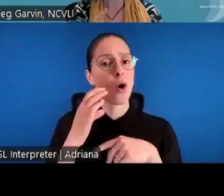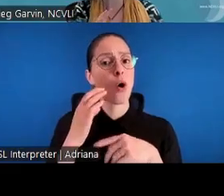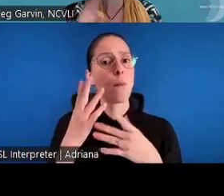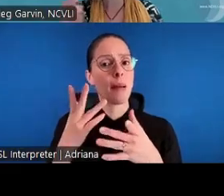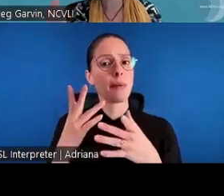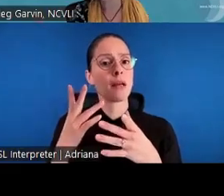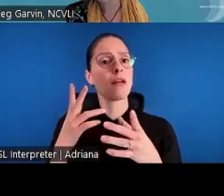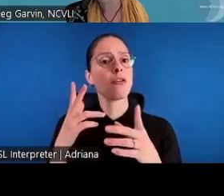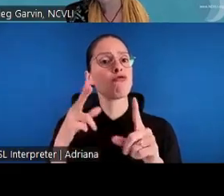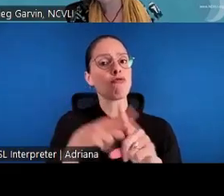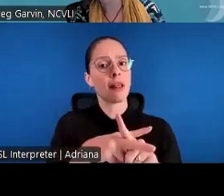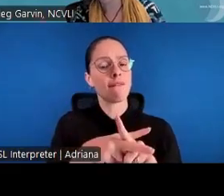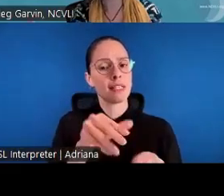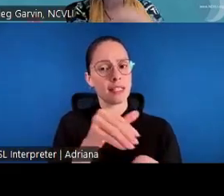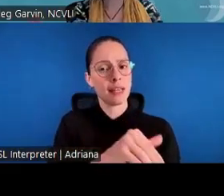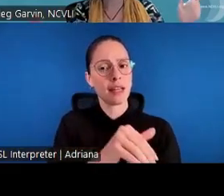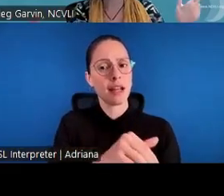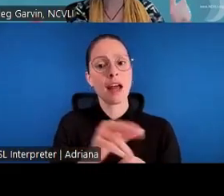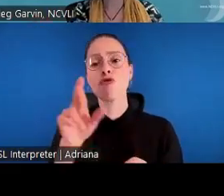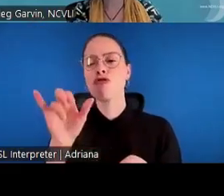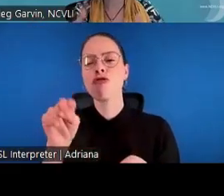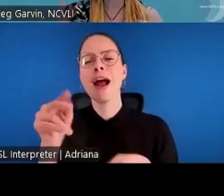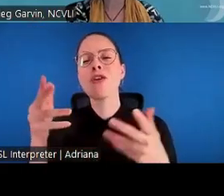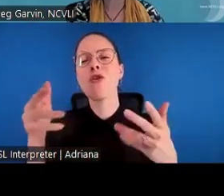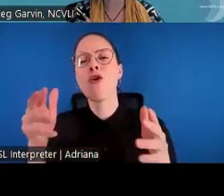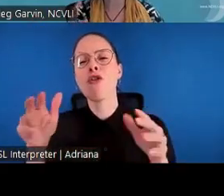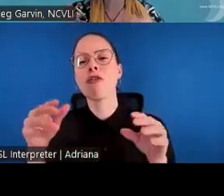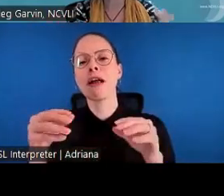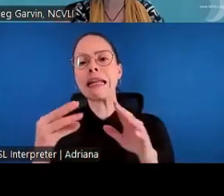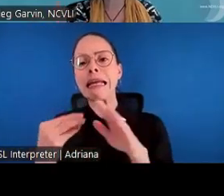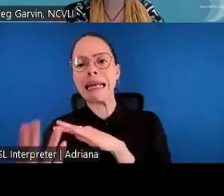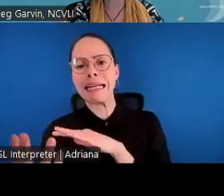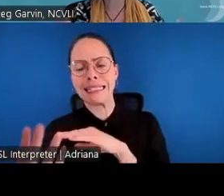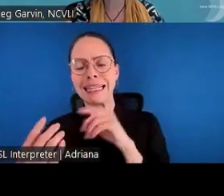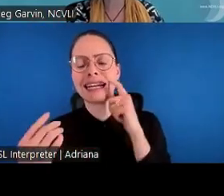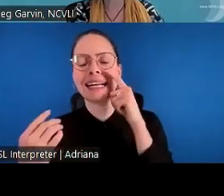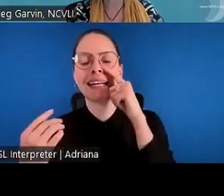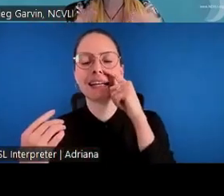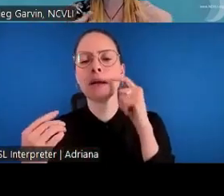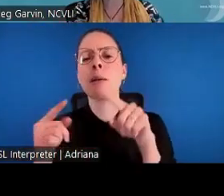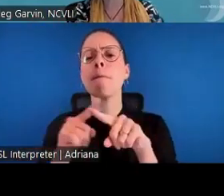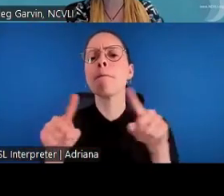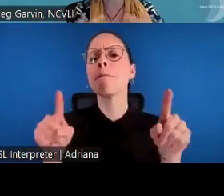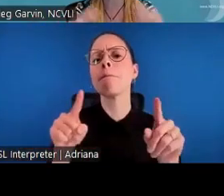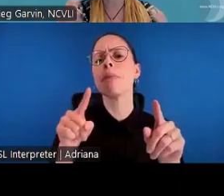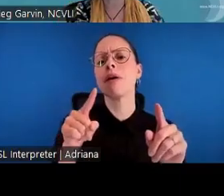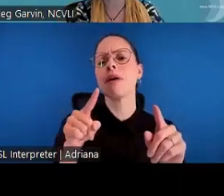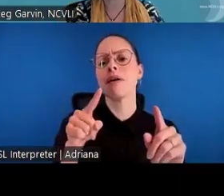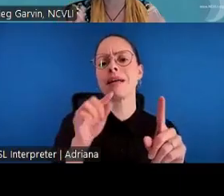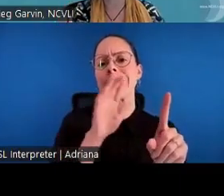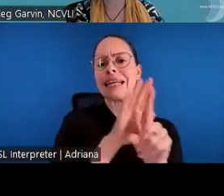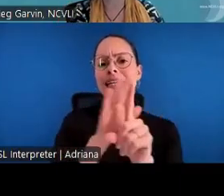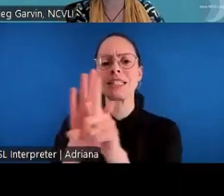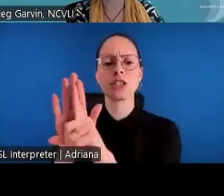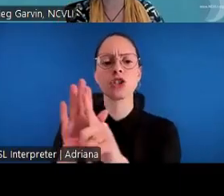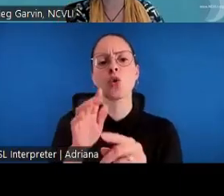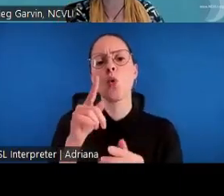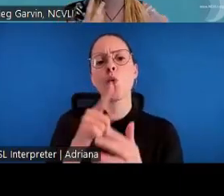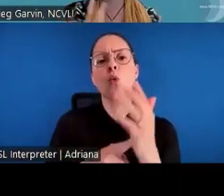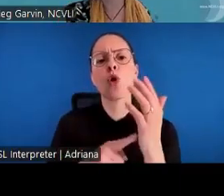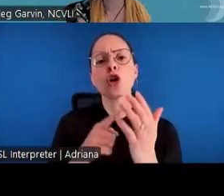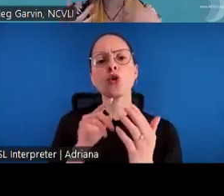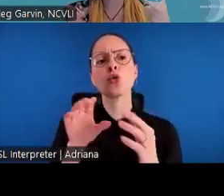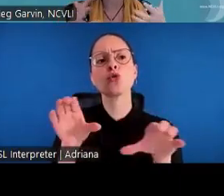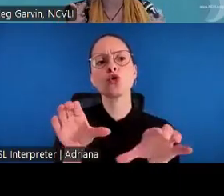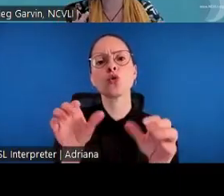incident. Ryan, you already hinted at this a while ago when you were talking to us, but what would you each be doing with Sandy around any